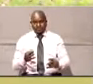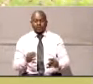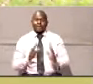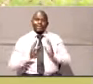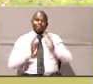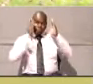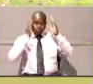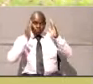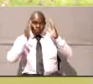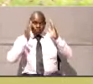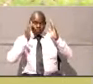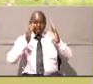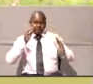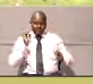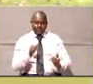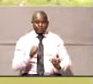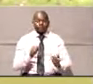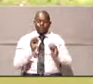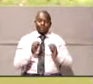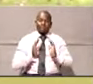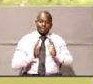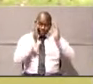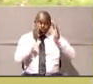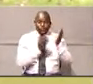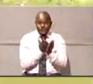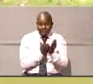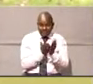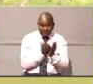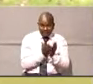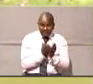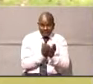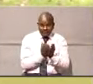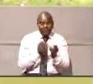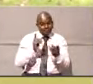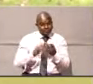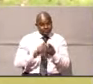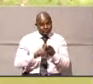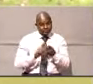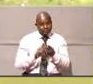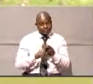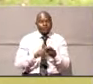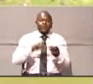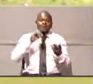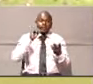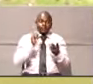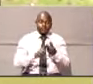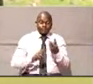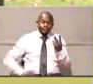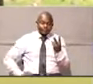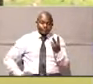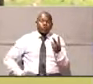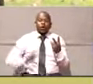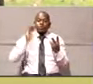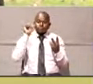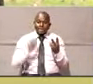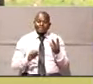bishop, first of all, you must be a bishop who is serving. That is a standing out thing. Two, you must